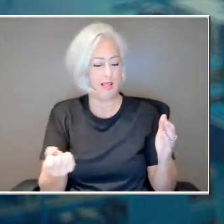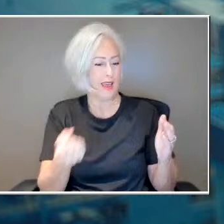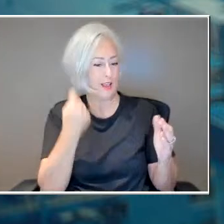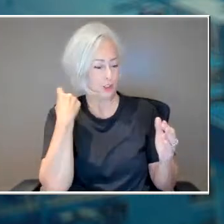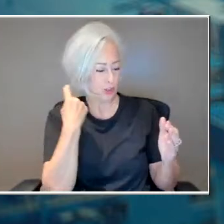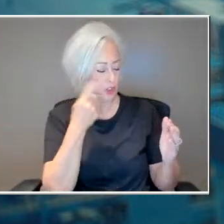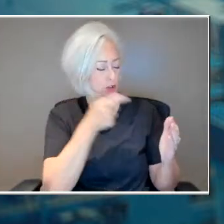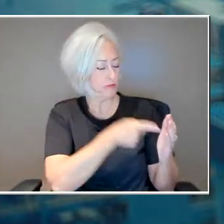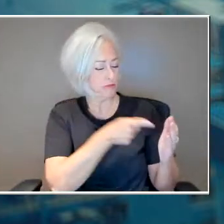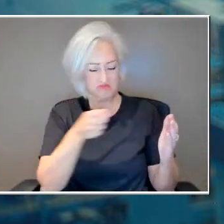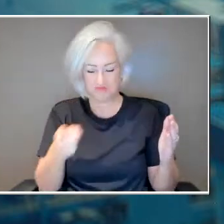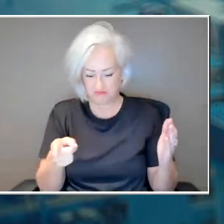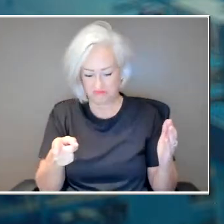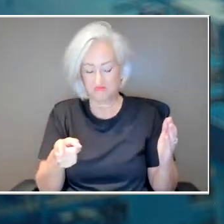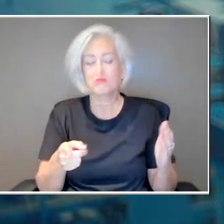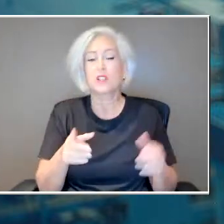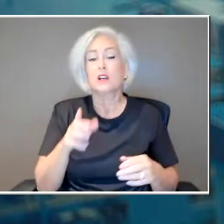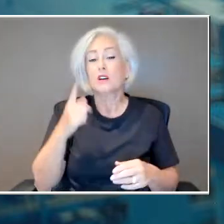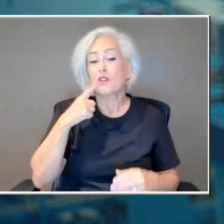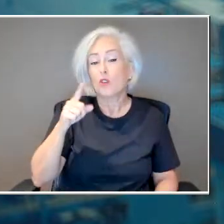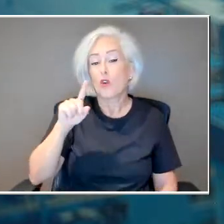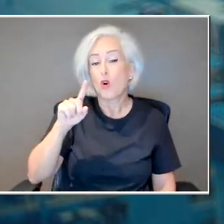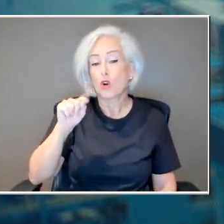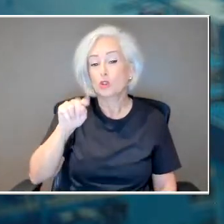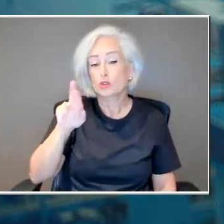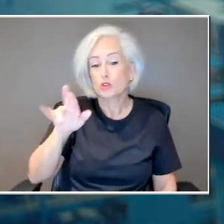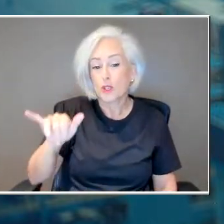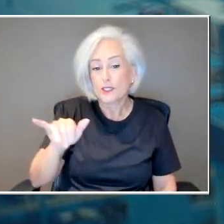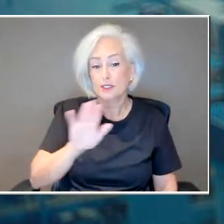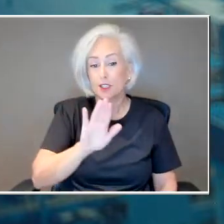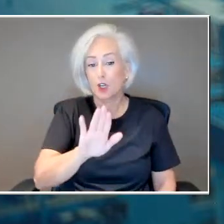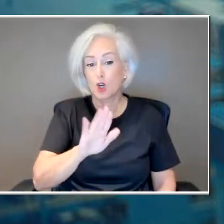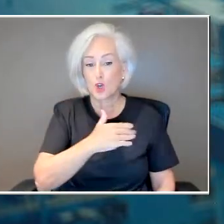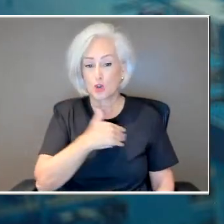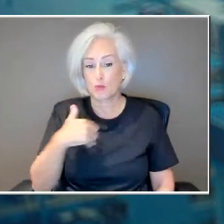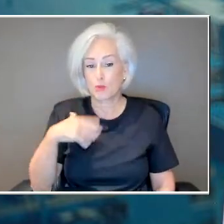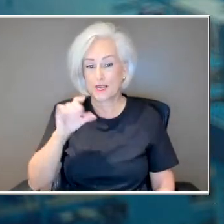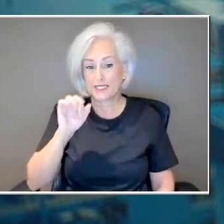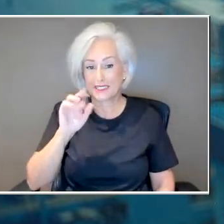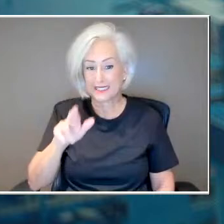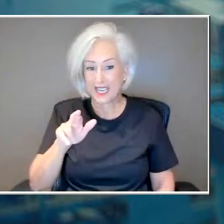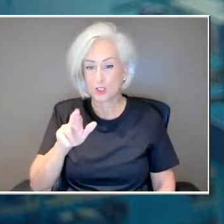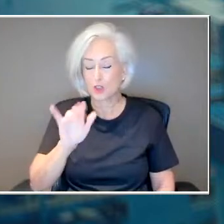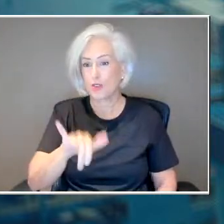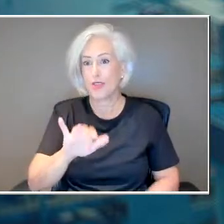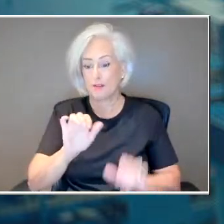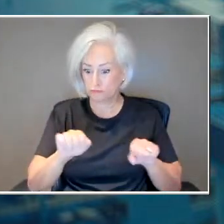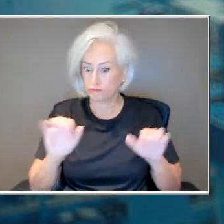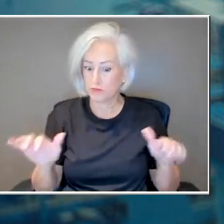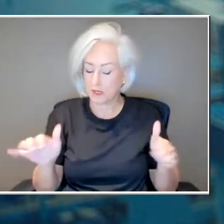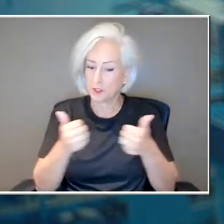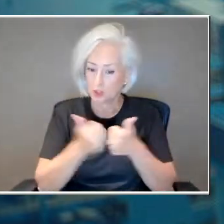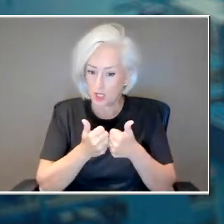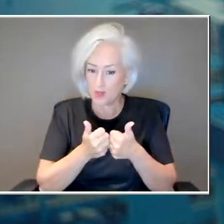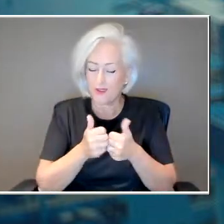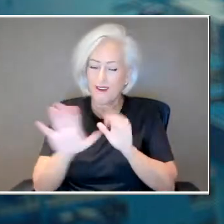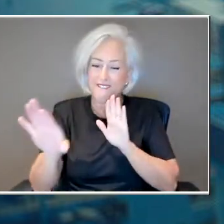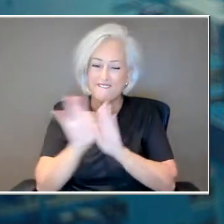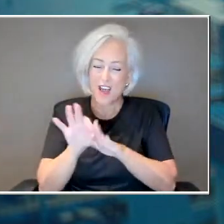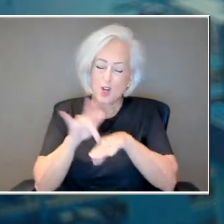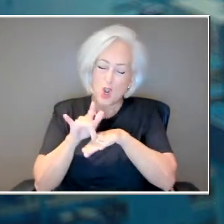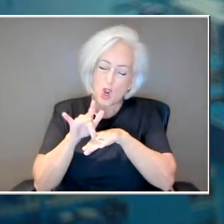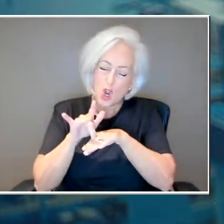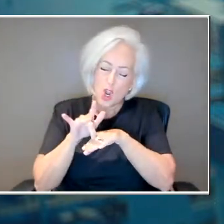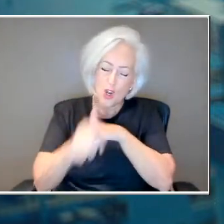very challenging type of breast cancer was found very early. And then that got her into the process, and with the